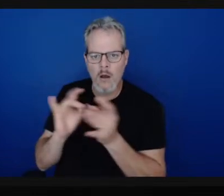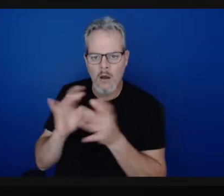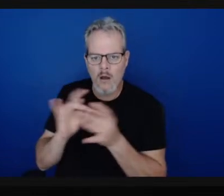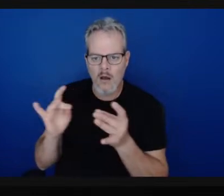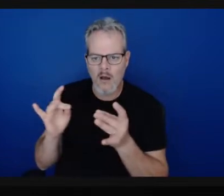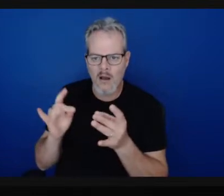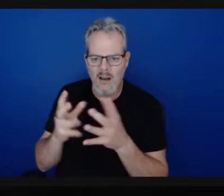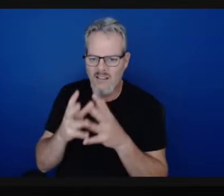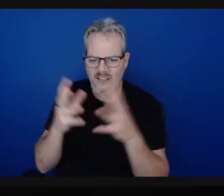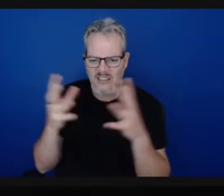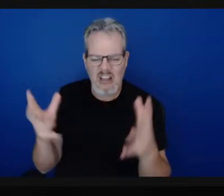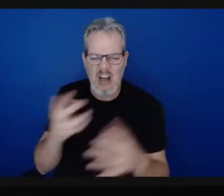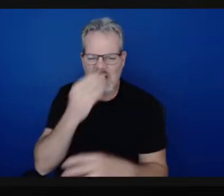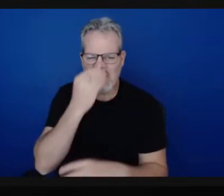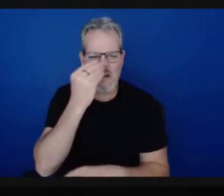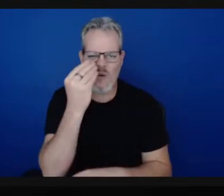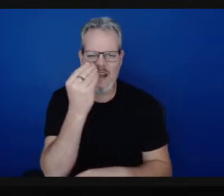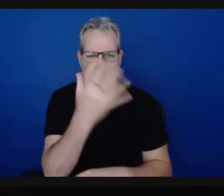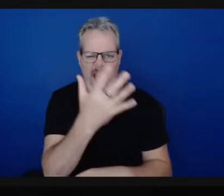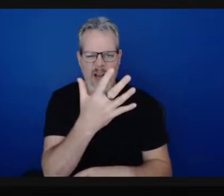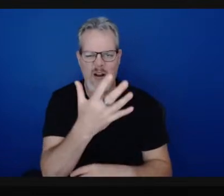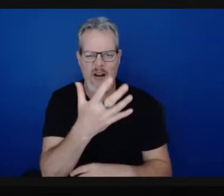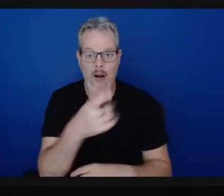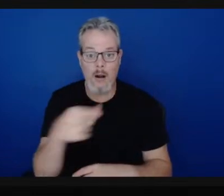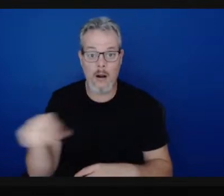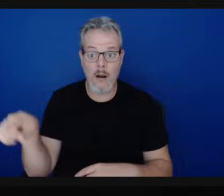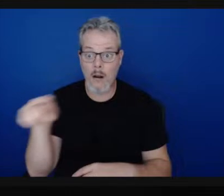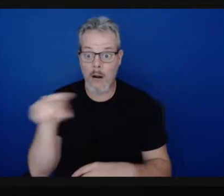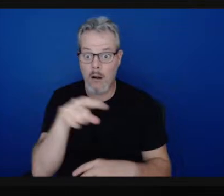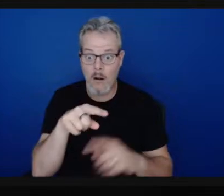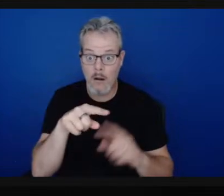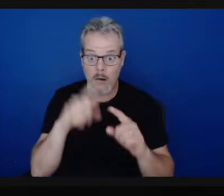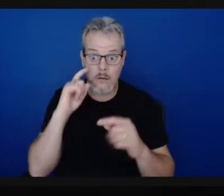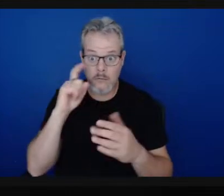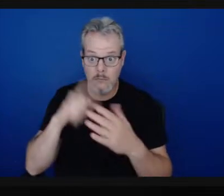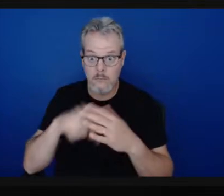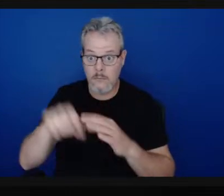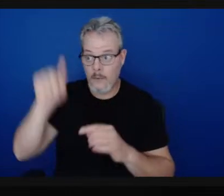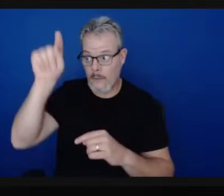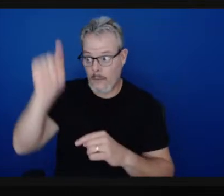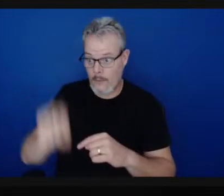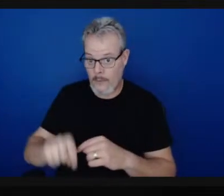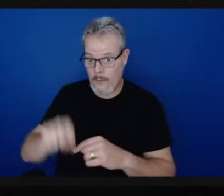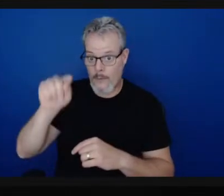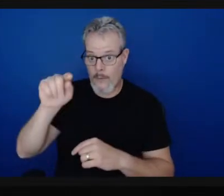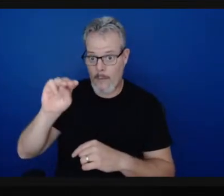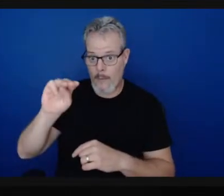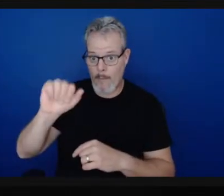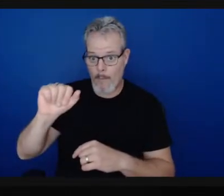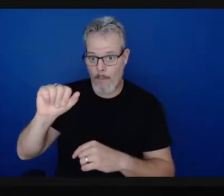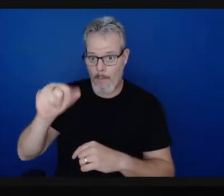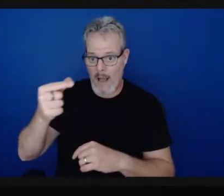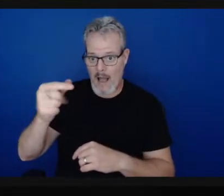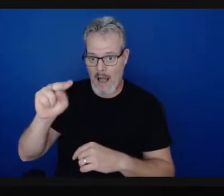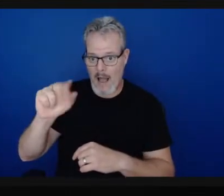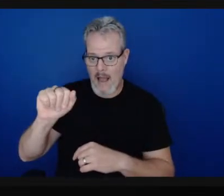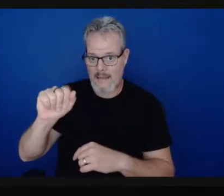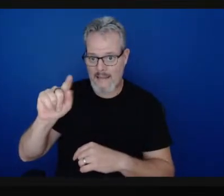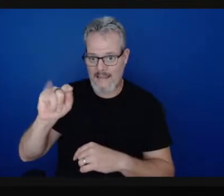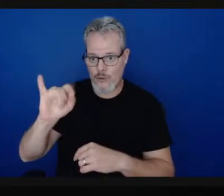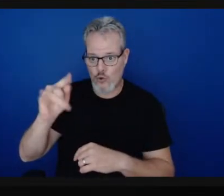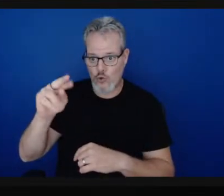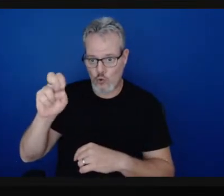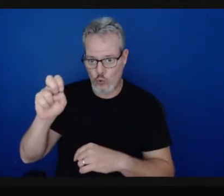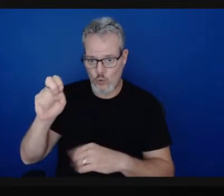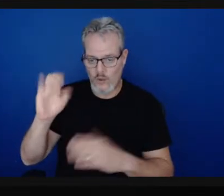lot on here that I don't care about. But we're looking at magnitude versus the